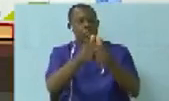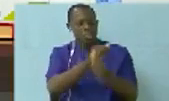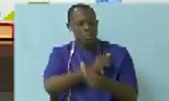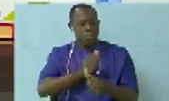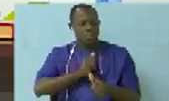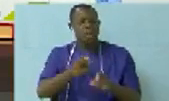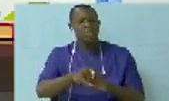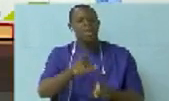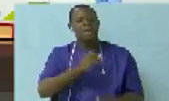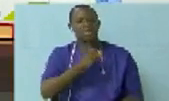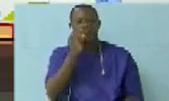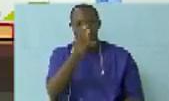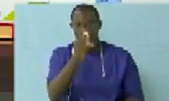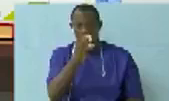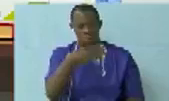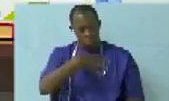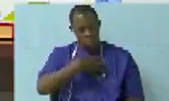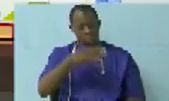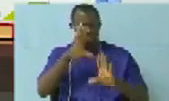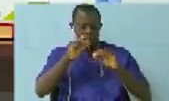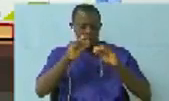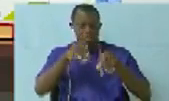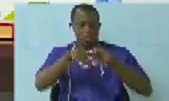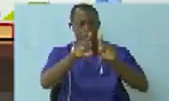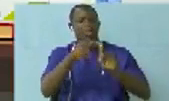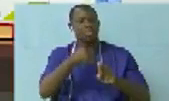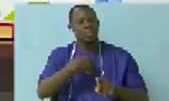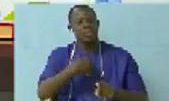he want to talk to me.